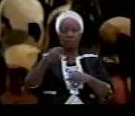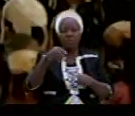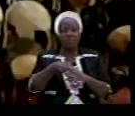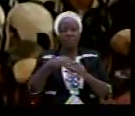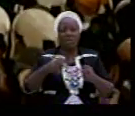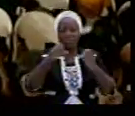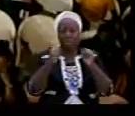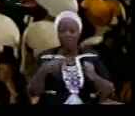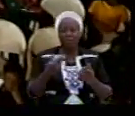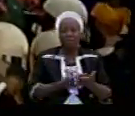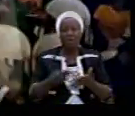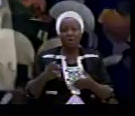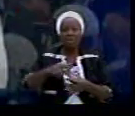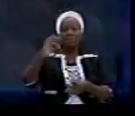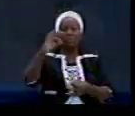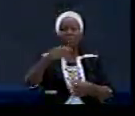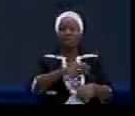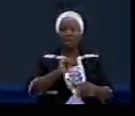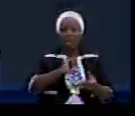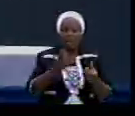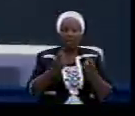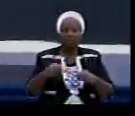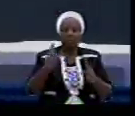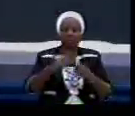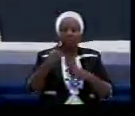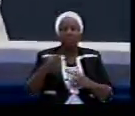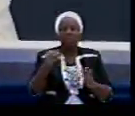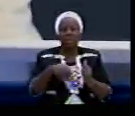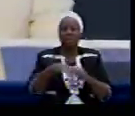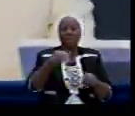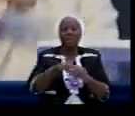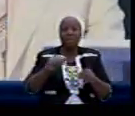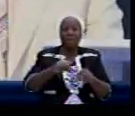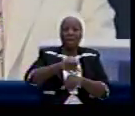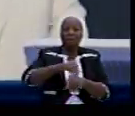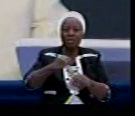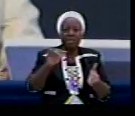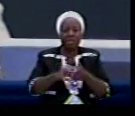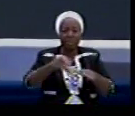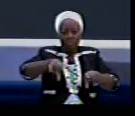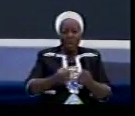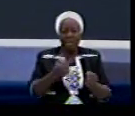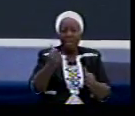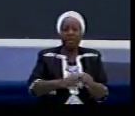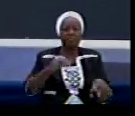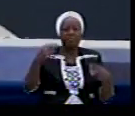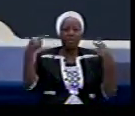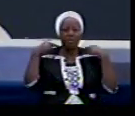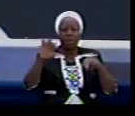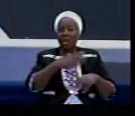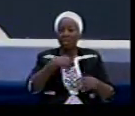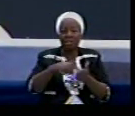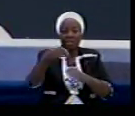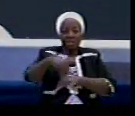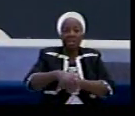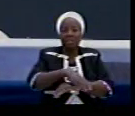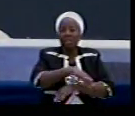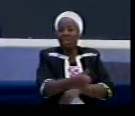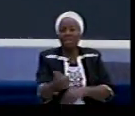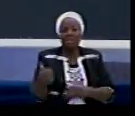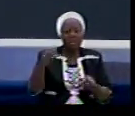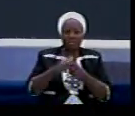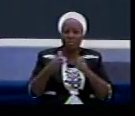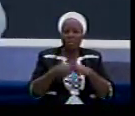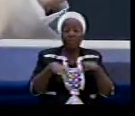Holy Ghost. I come to you in the anointing that breaks every yoke. And tonight, any problem in